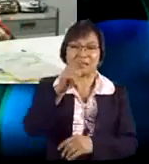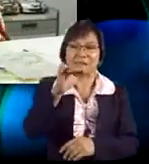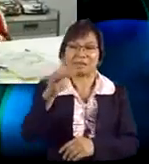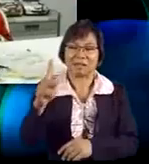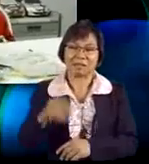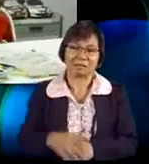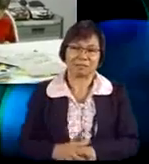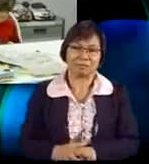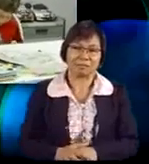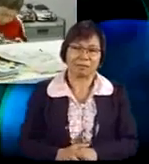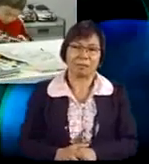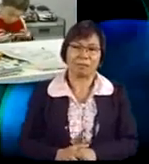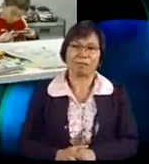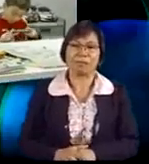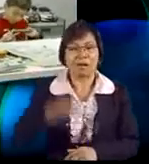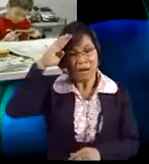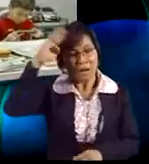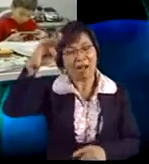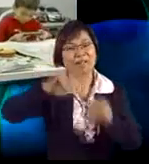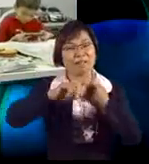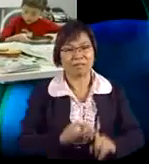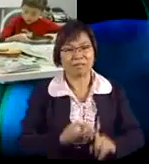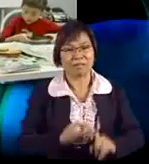Oh, hey Nick. Hey Nick.